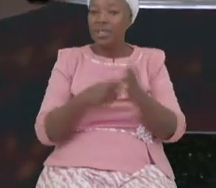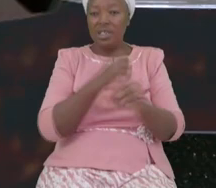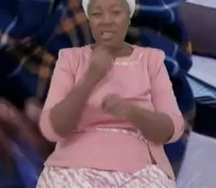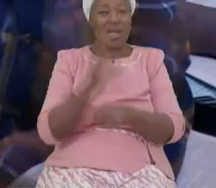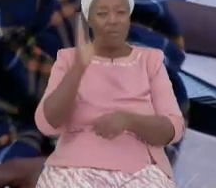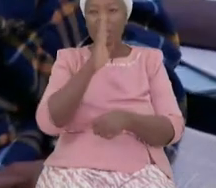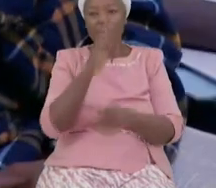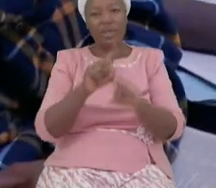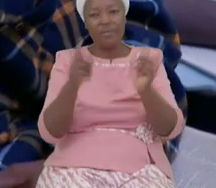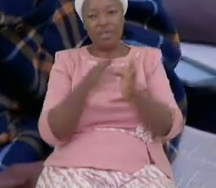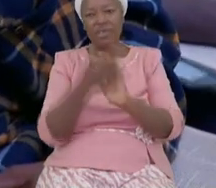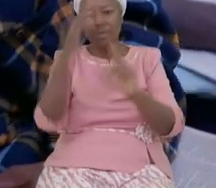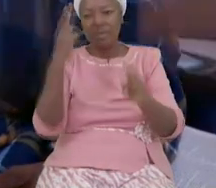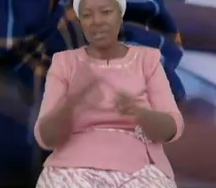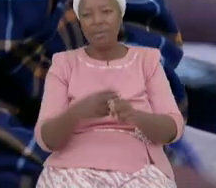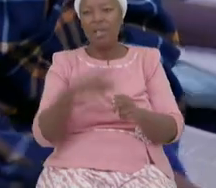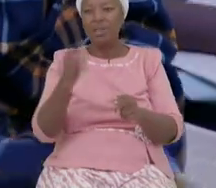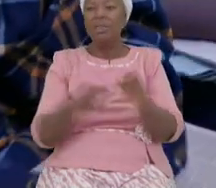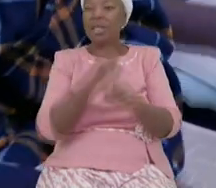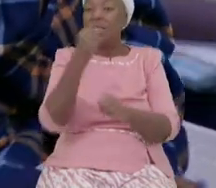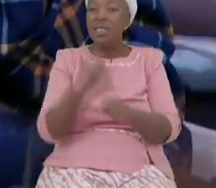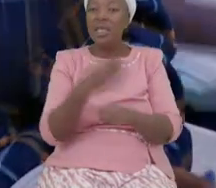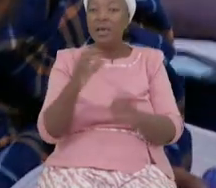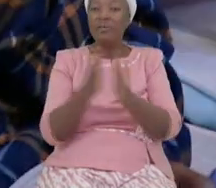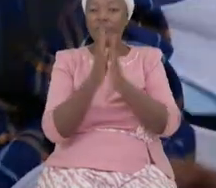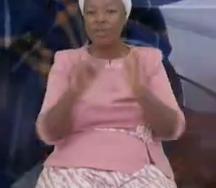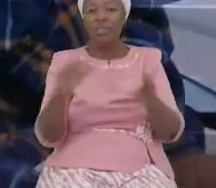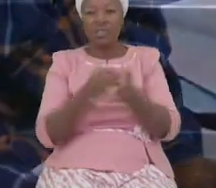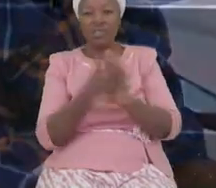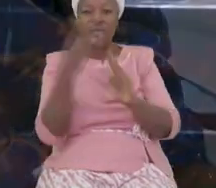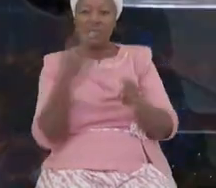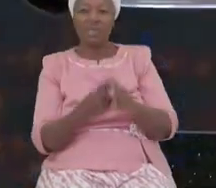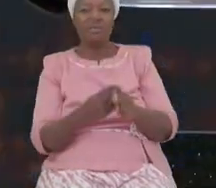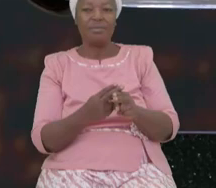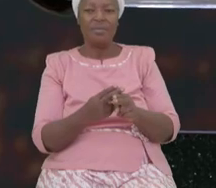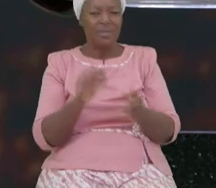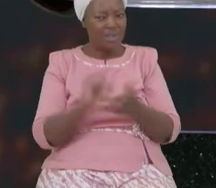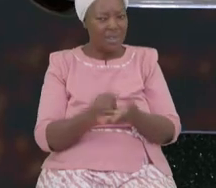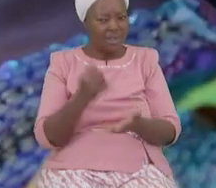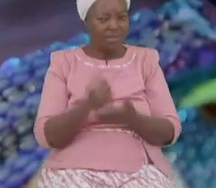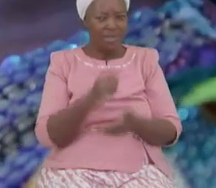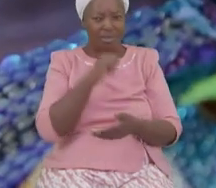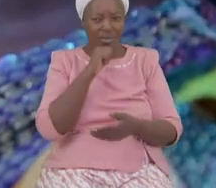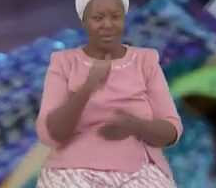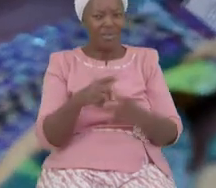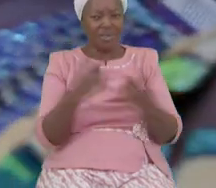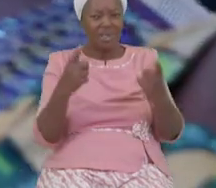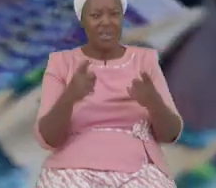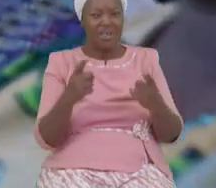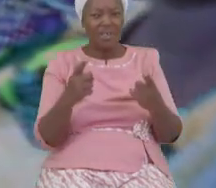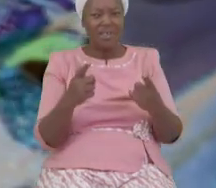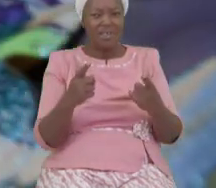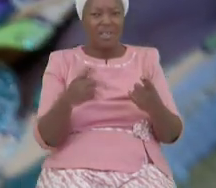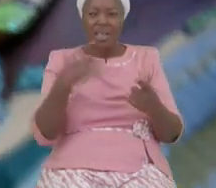different. Amen. The year of praying. Amen. And that amen is low. Amen.